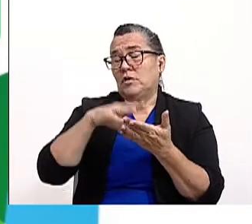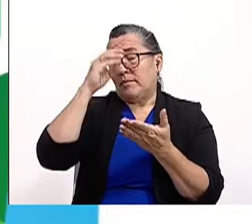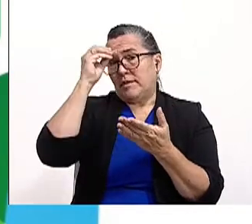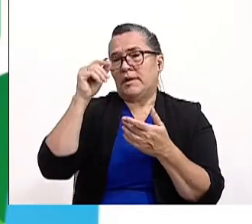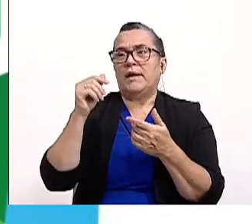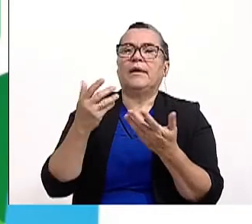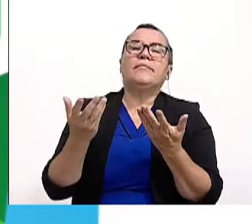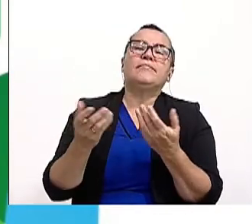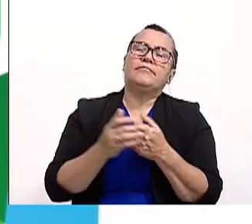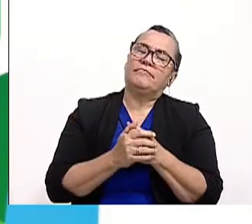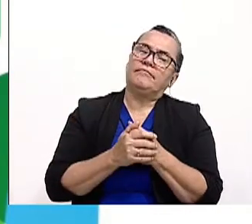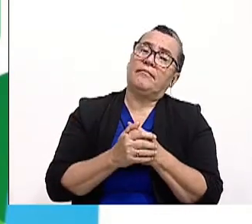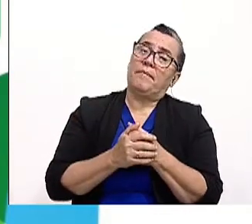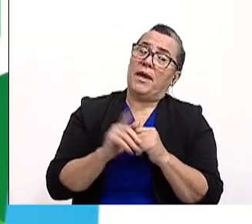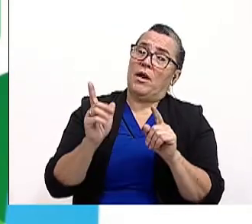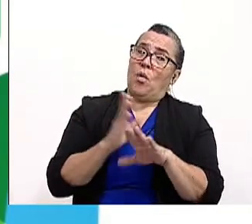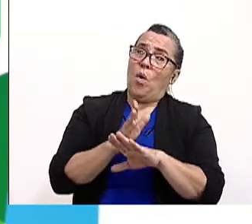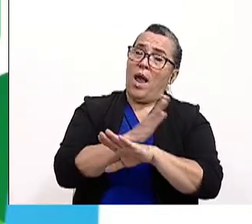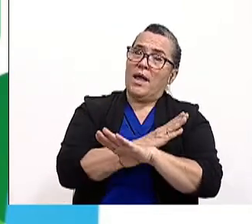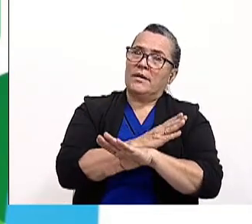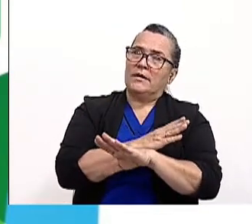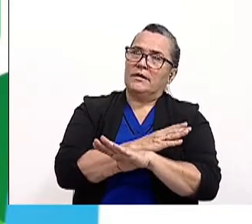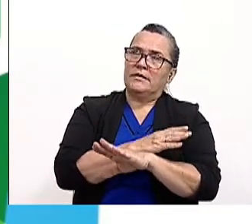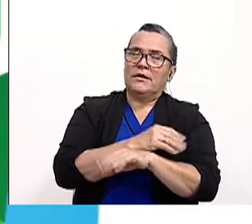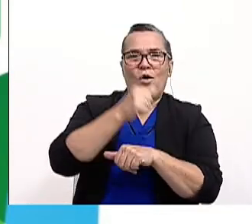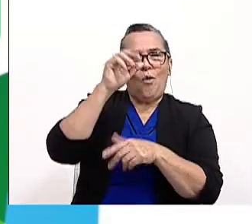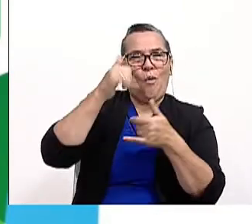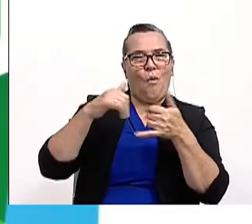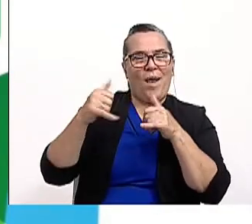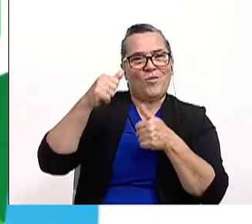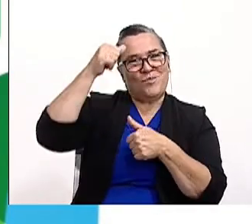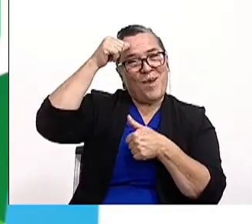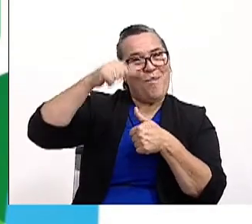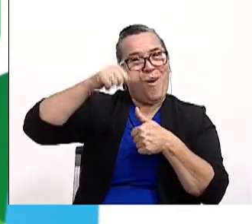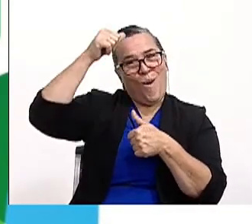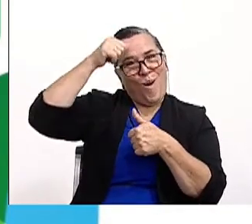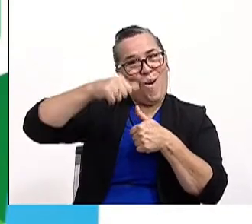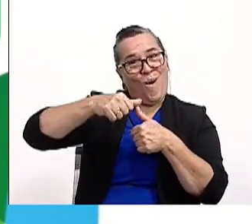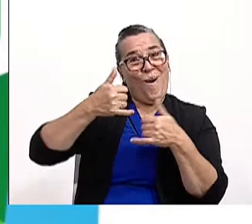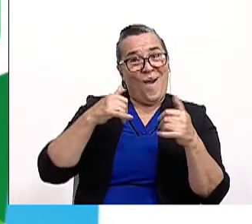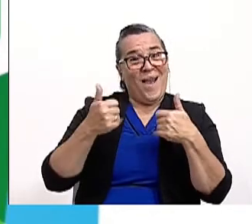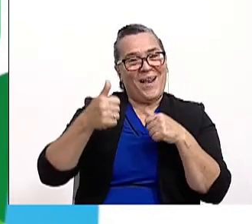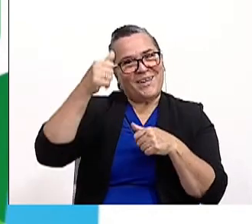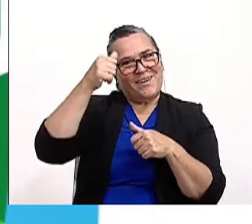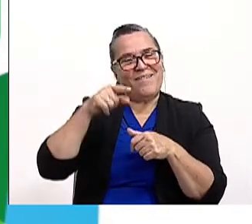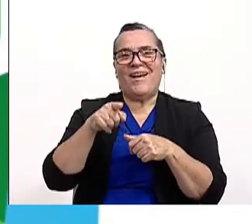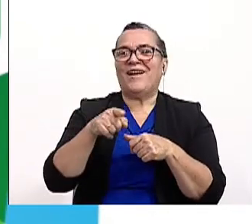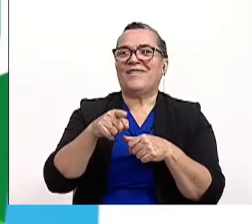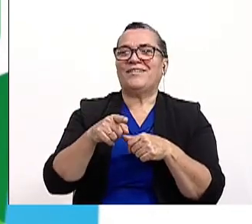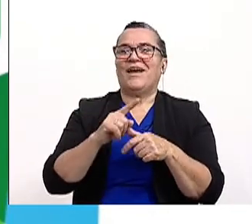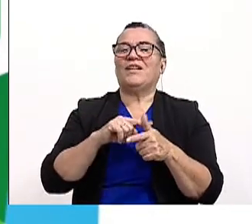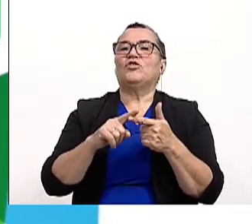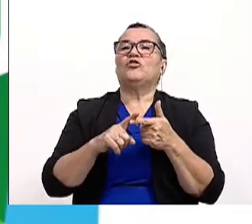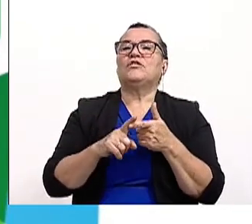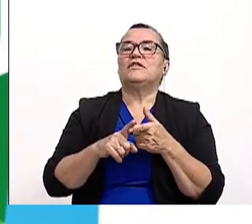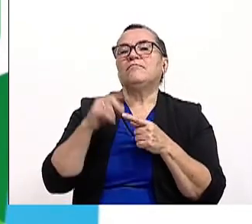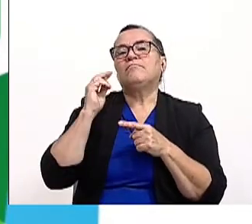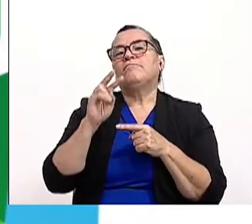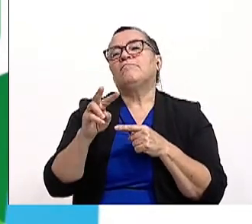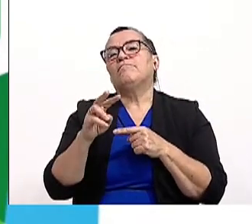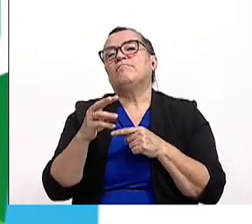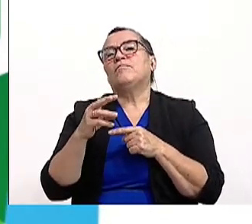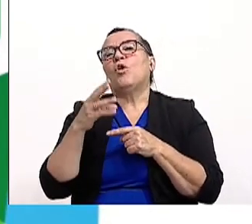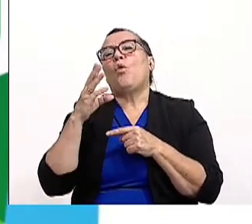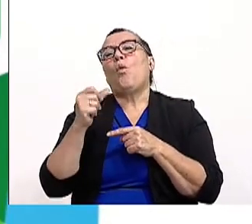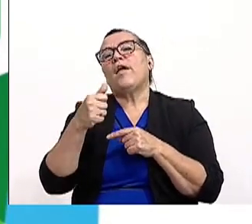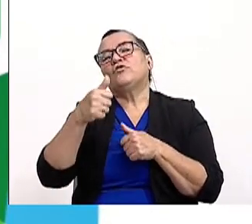So before doing that, let's play a memory game. Do you like playing games? Okay, let's see how much